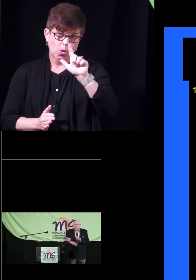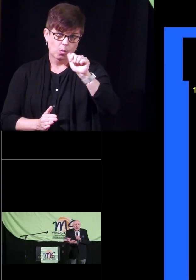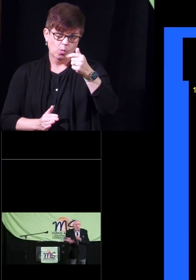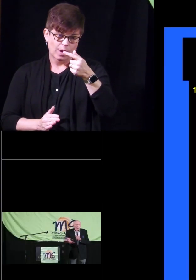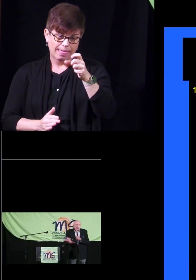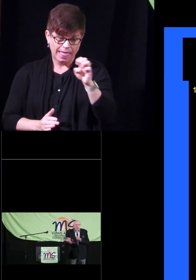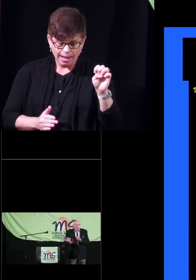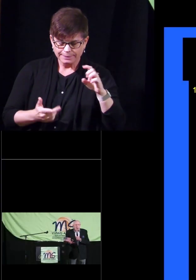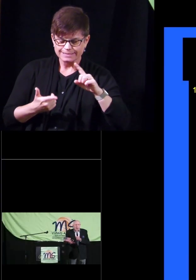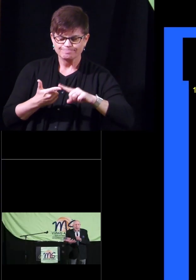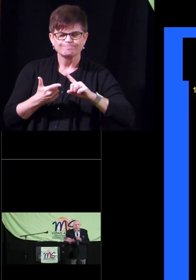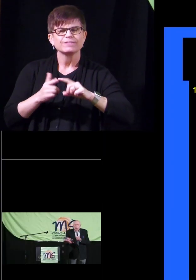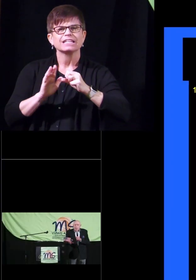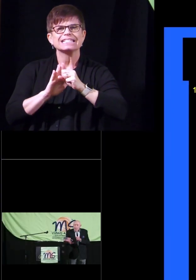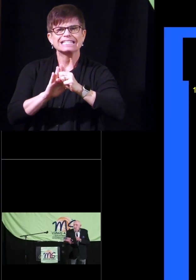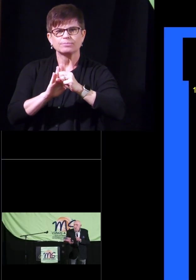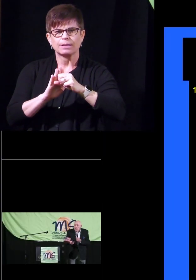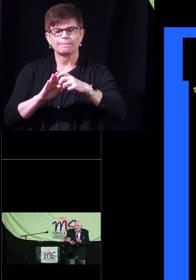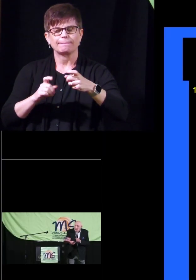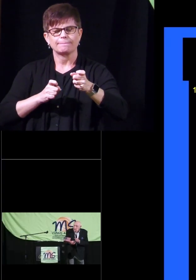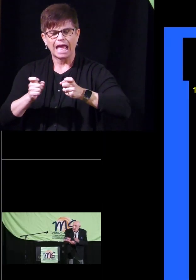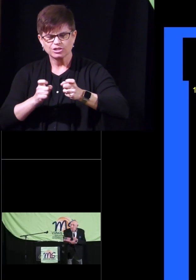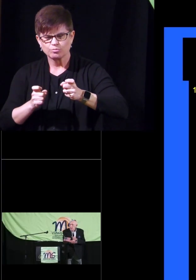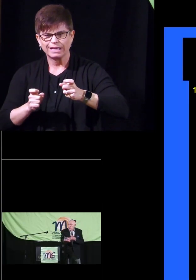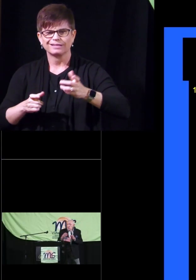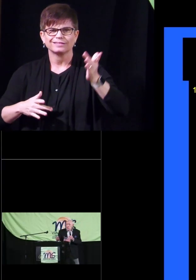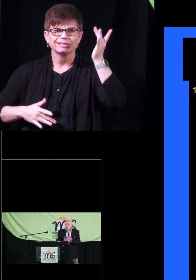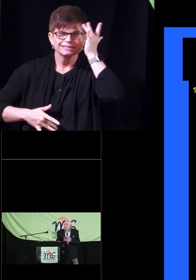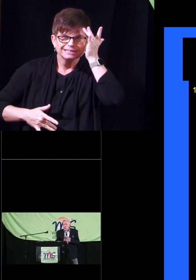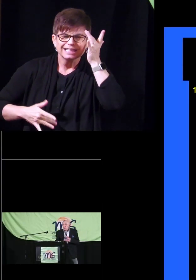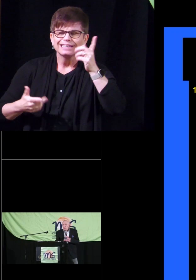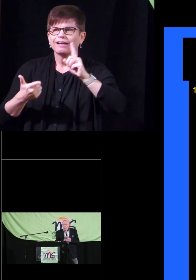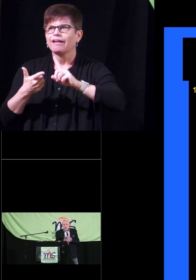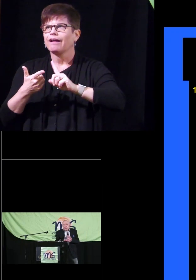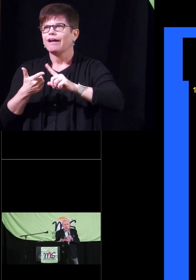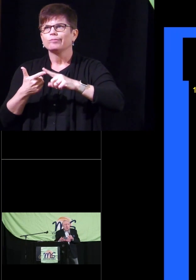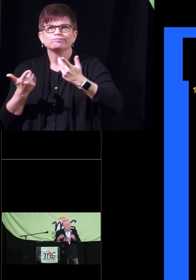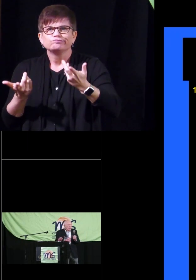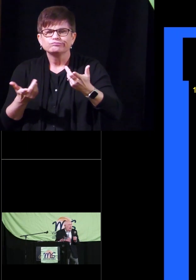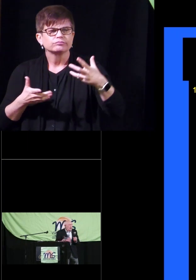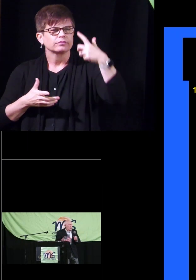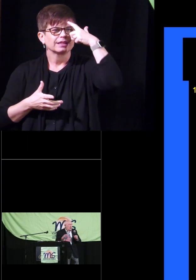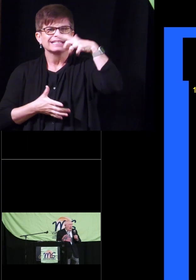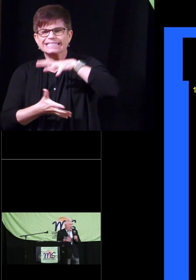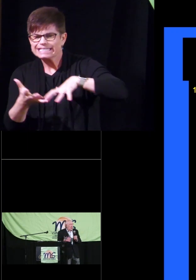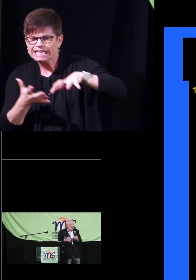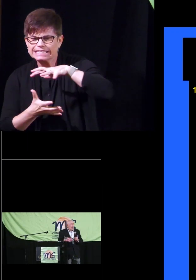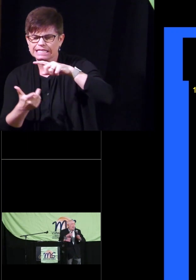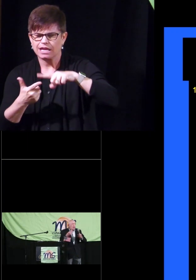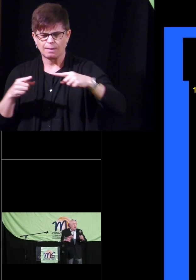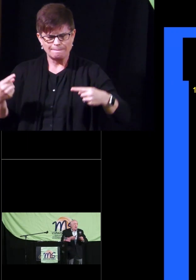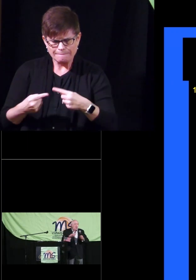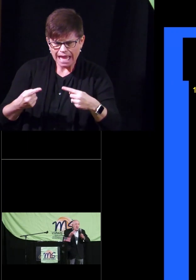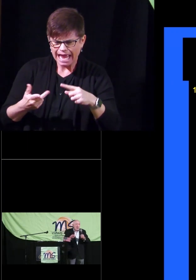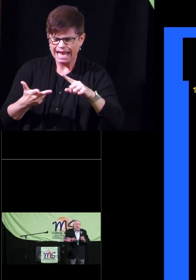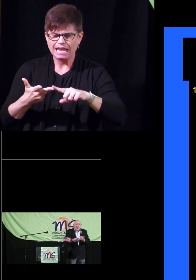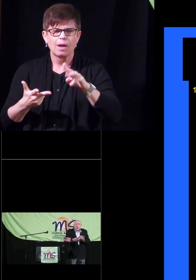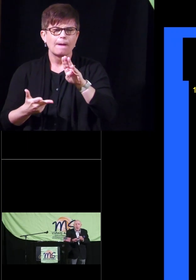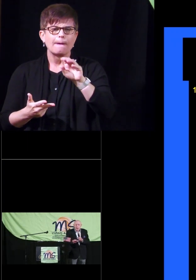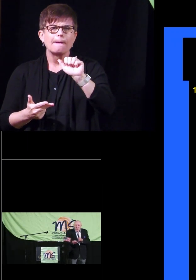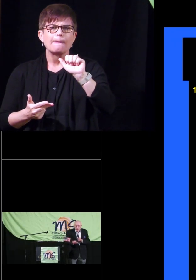management. What are your symptoms? How do we manage them? Is your symptom dizziness? Is your symptom pain? Is it a bladder problem? Maybe we